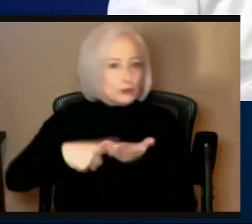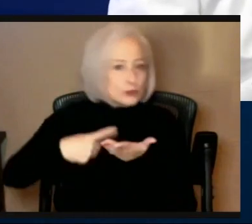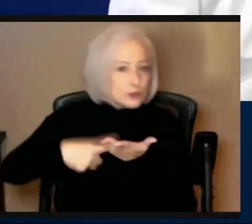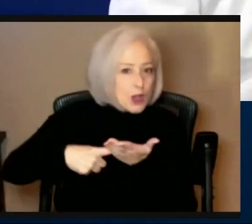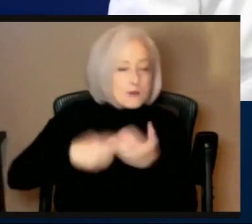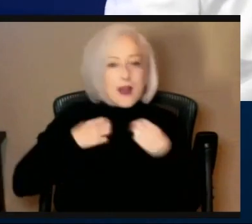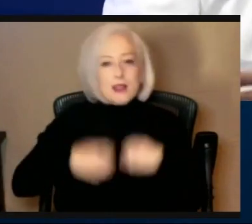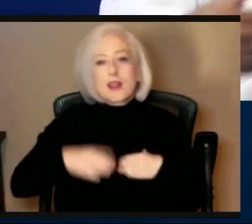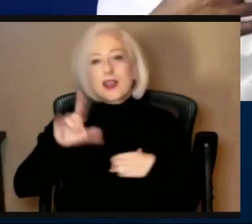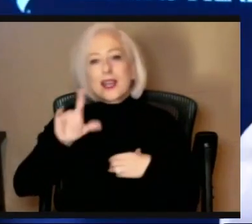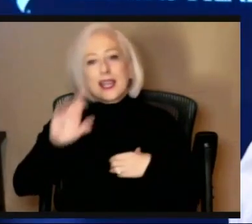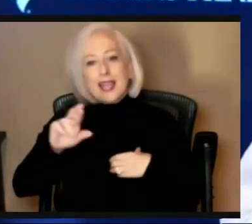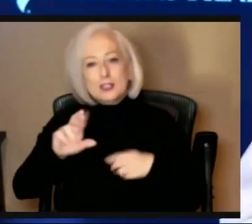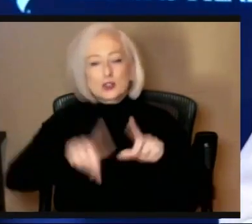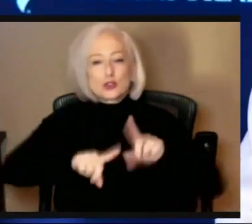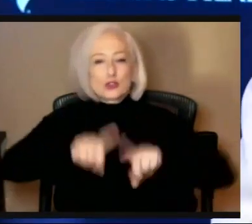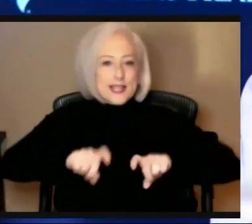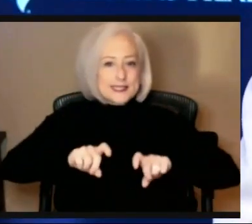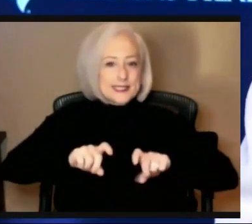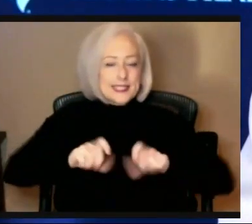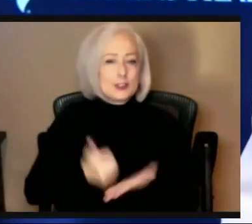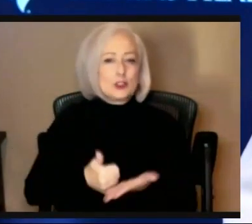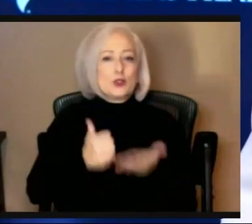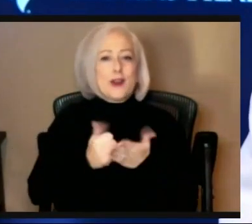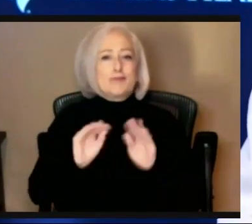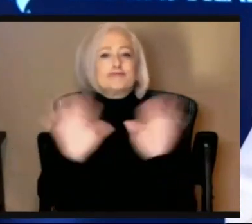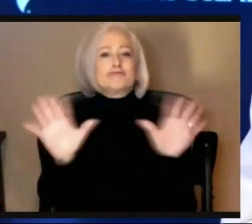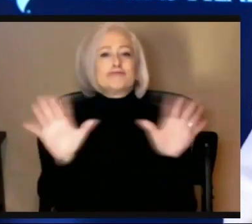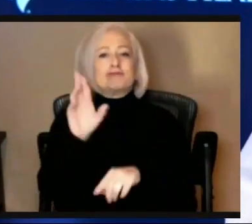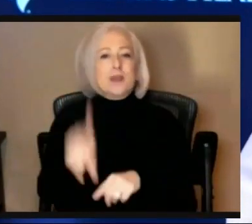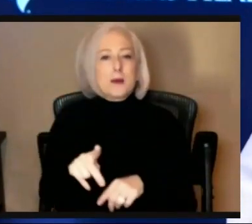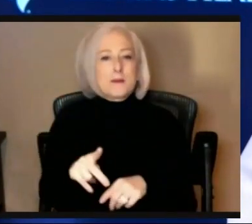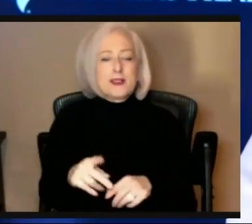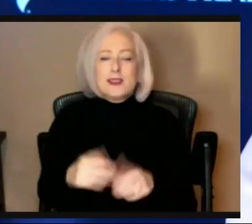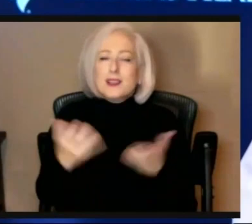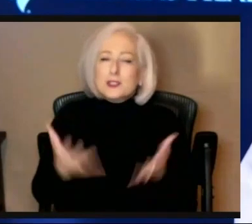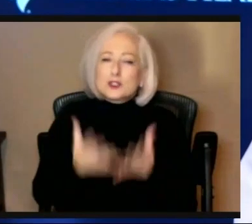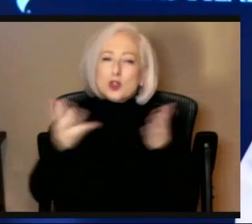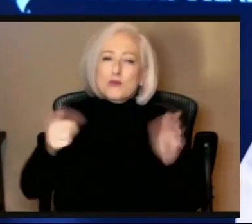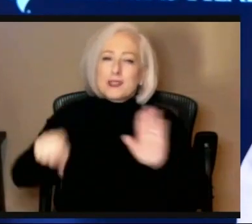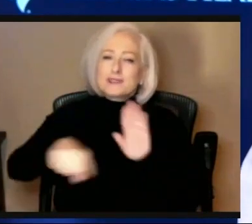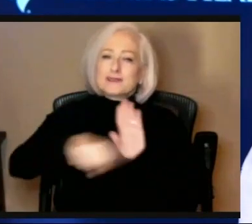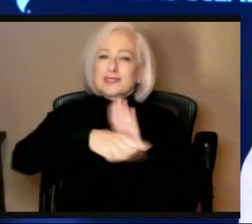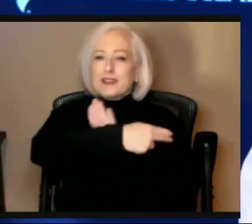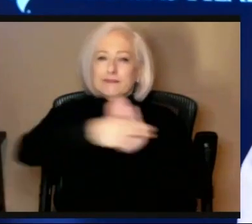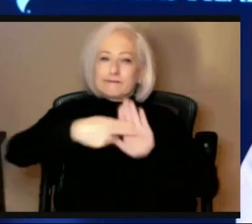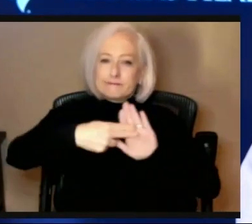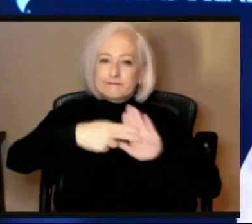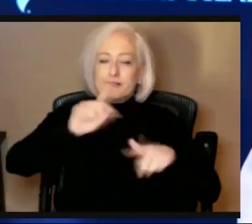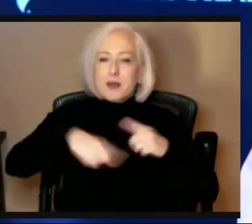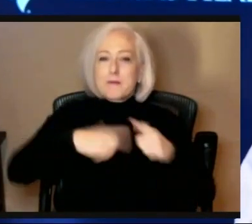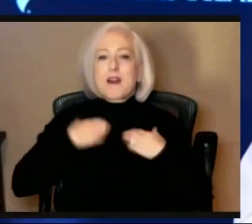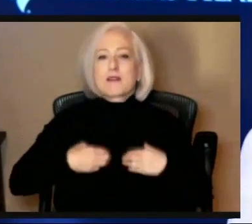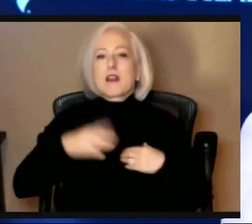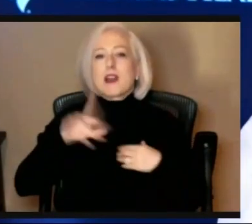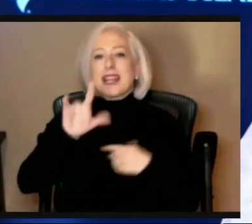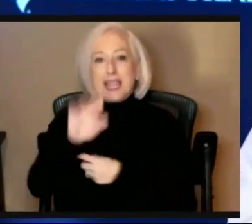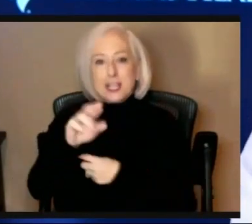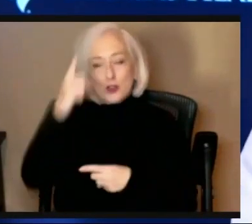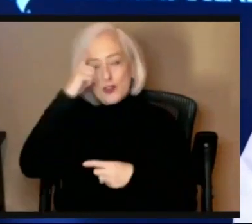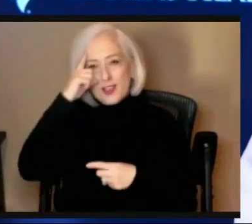it. There's so much stigma associated with lung cancer and the fact that people think that they did this to himself,